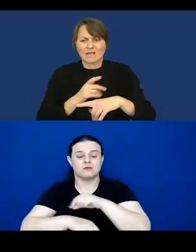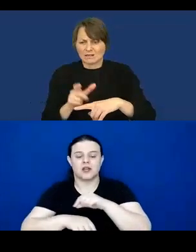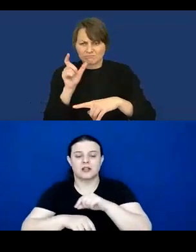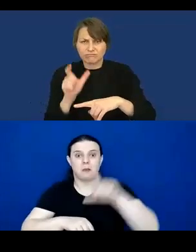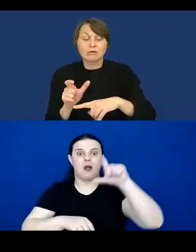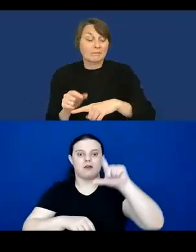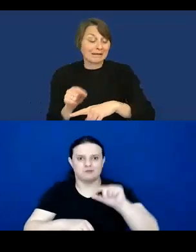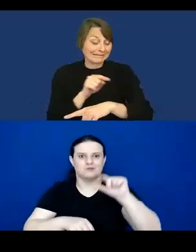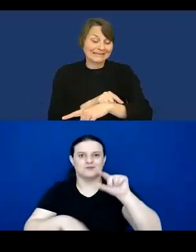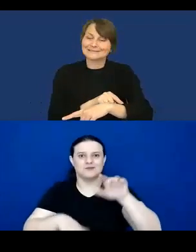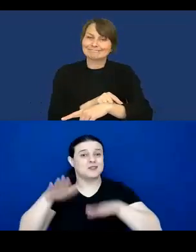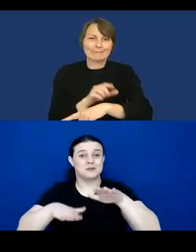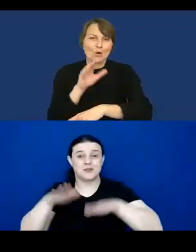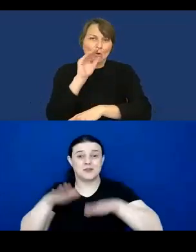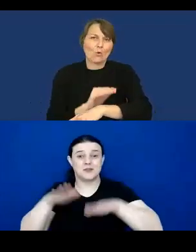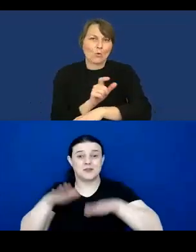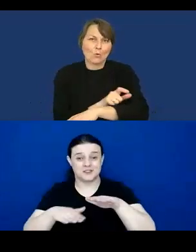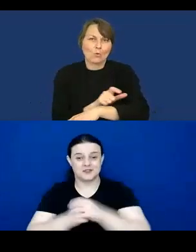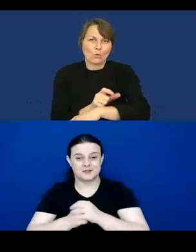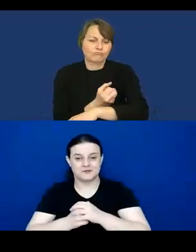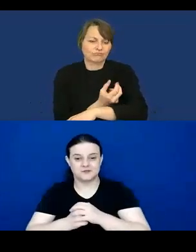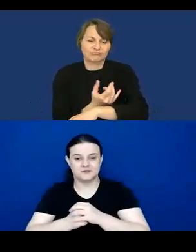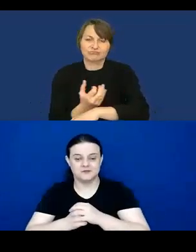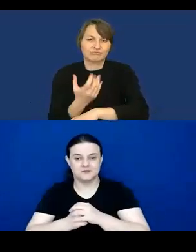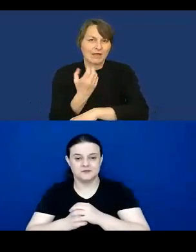distance in a region of low acuity.